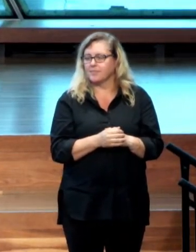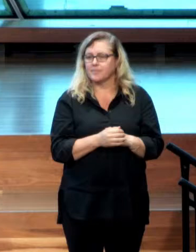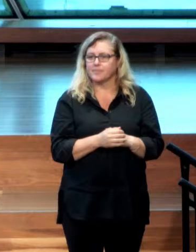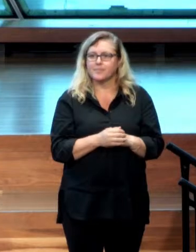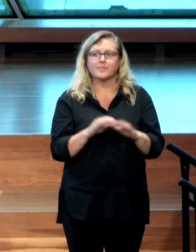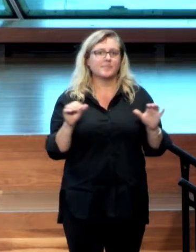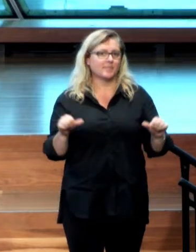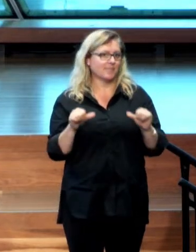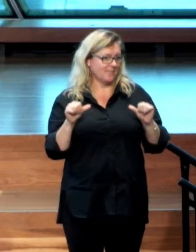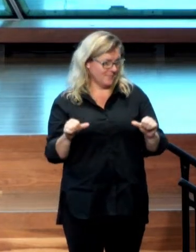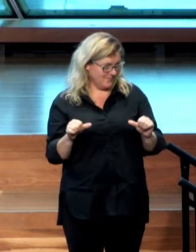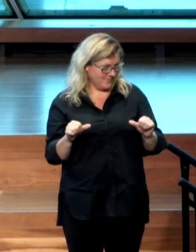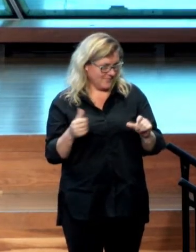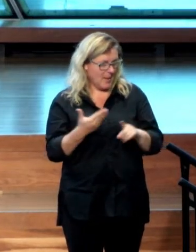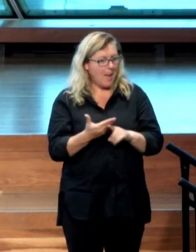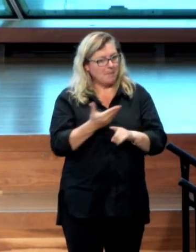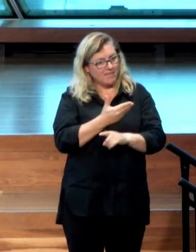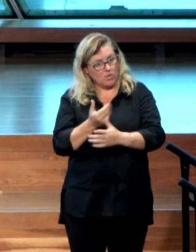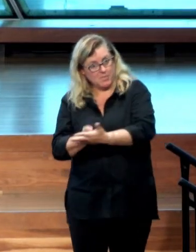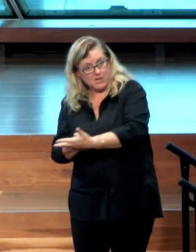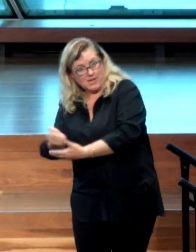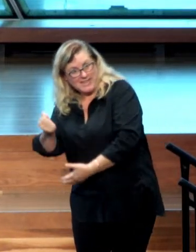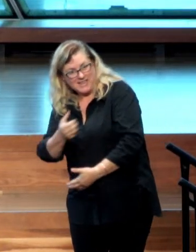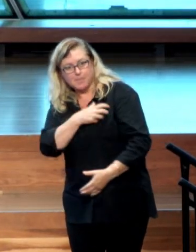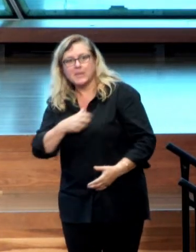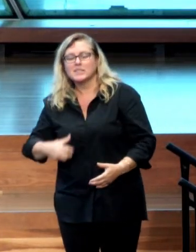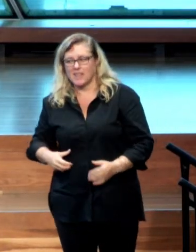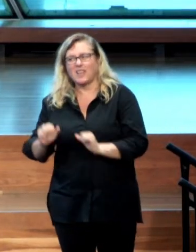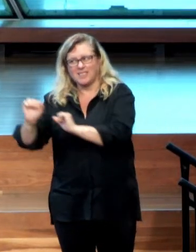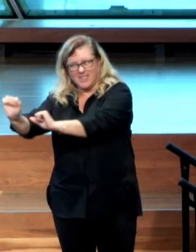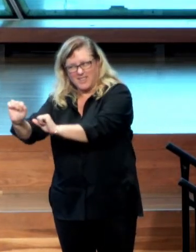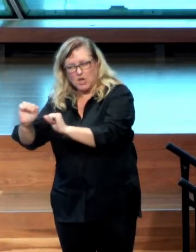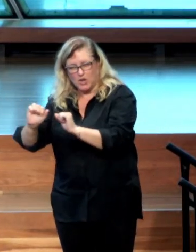All right, and before I hand over to the Minister, and this is your cue,